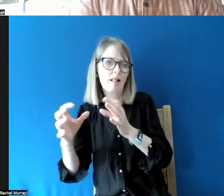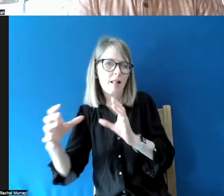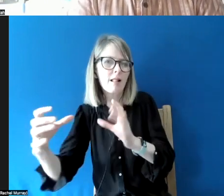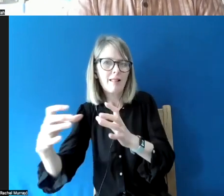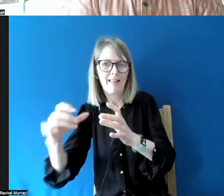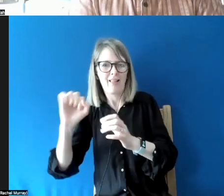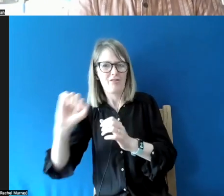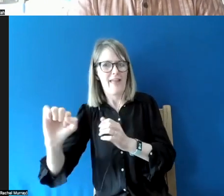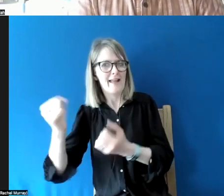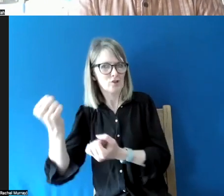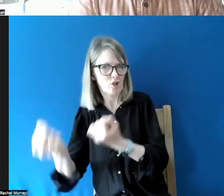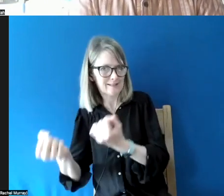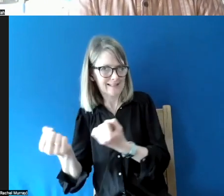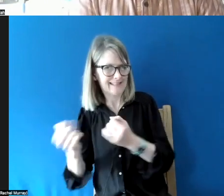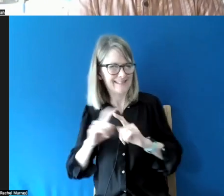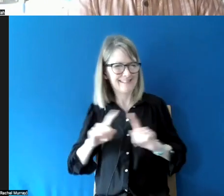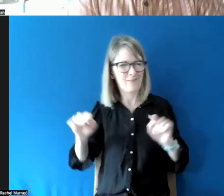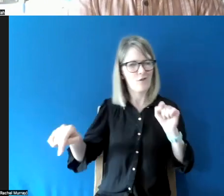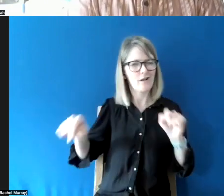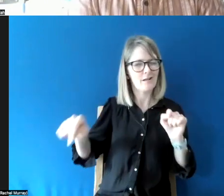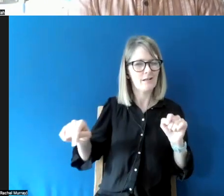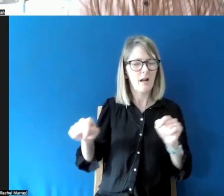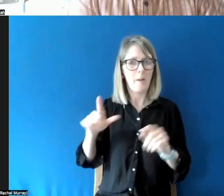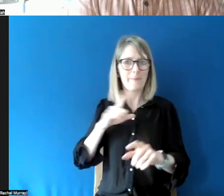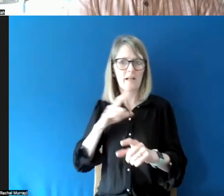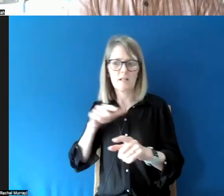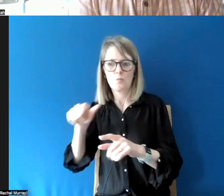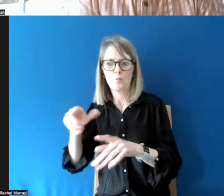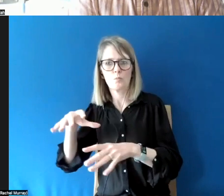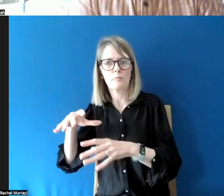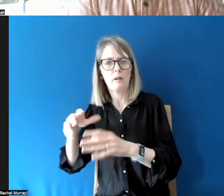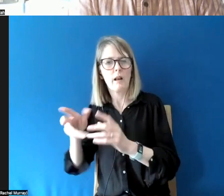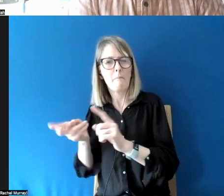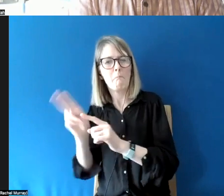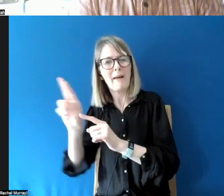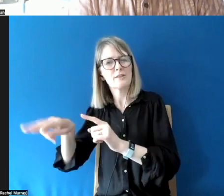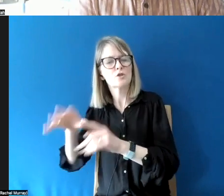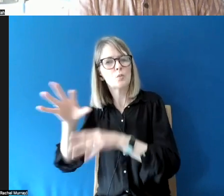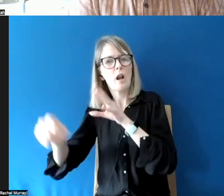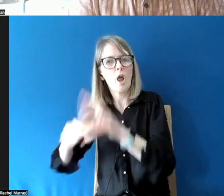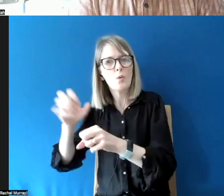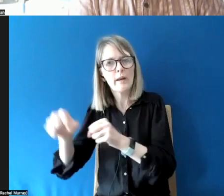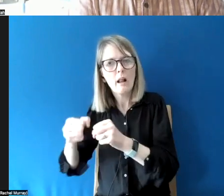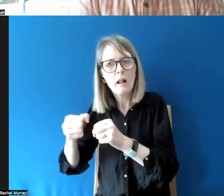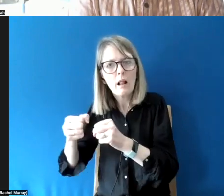colonial dynamic. But there's also this sort of entrenched position that the Church of